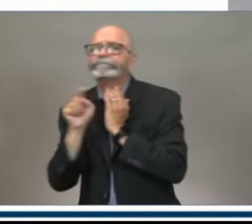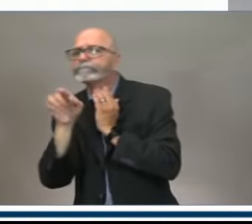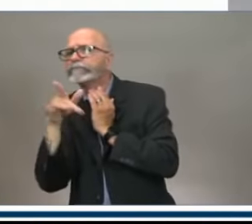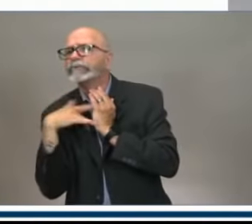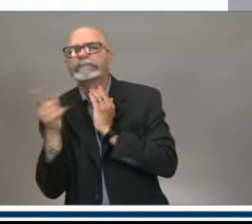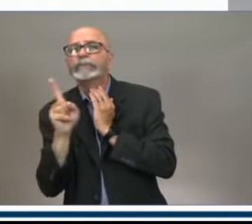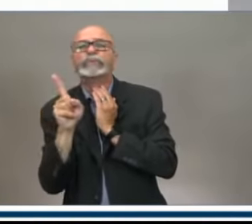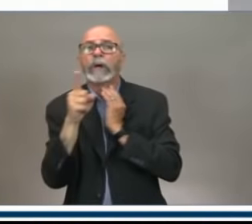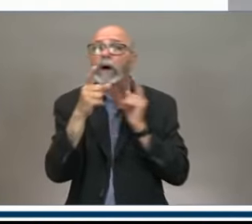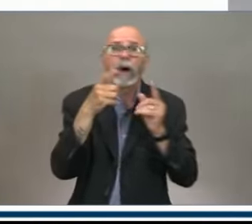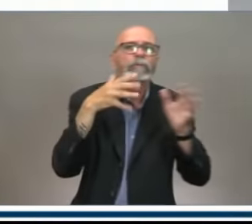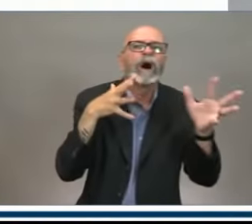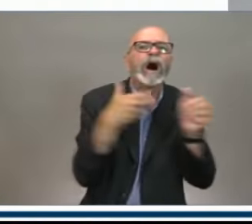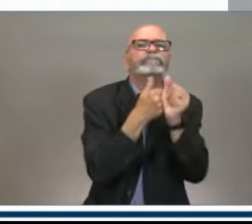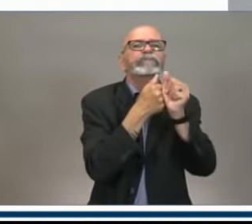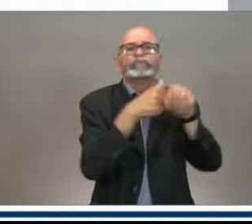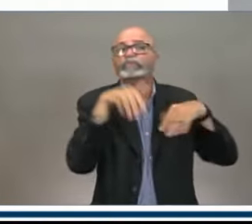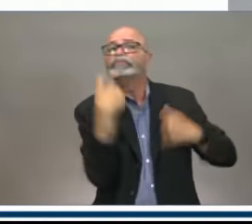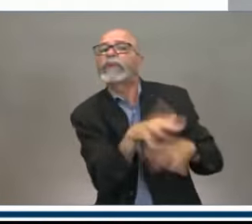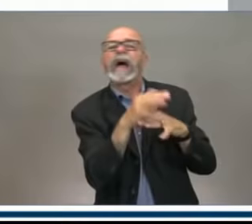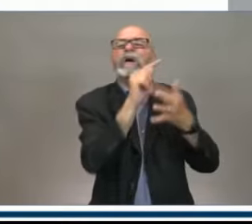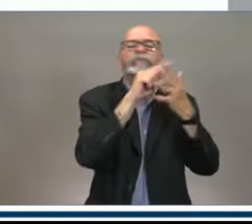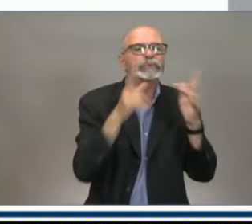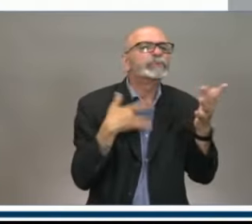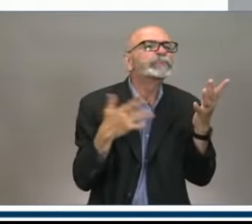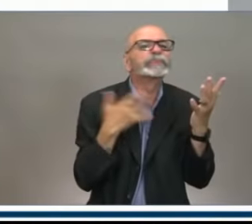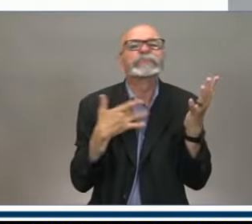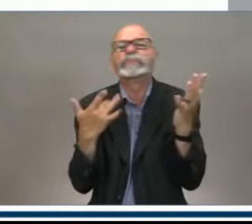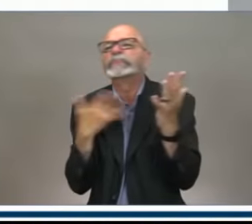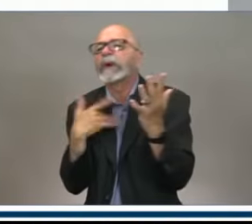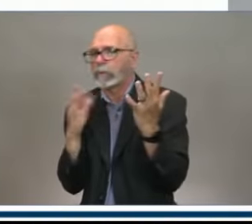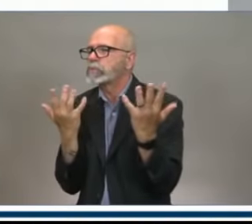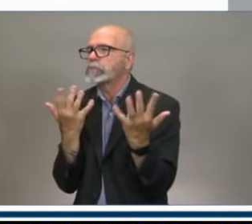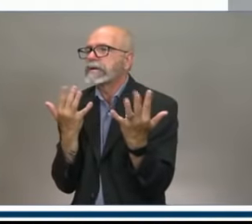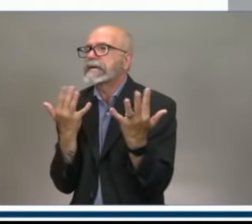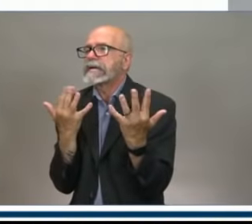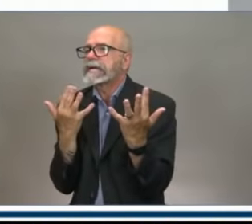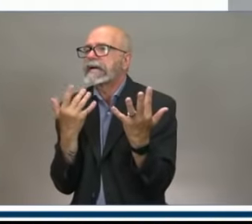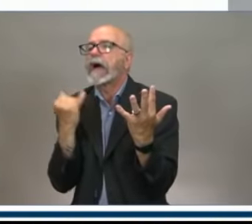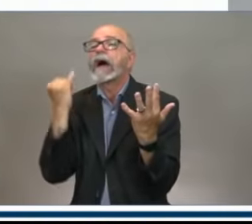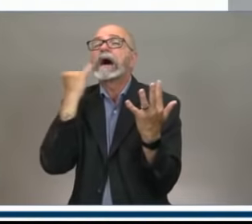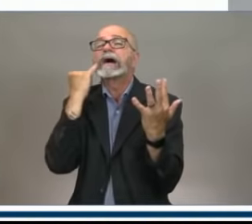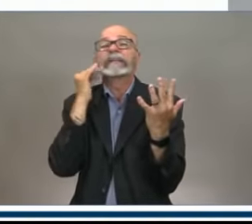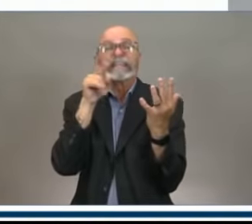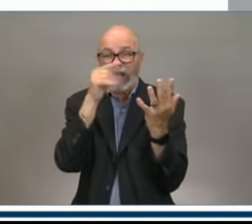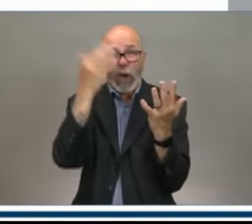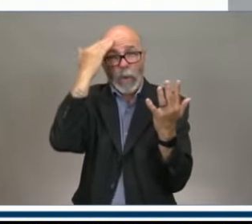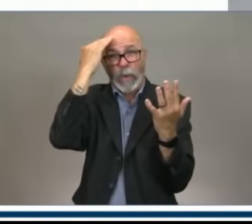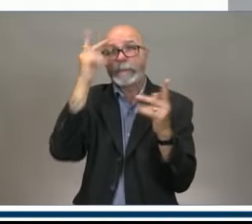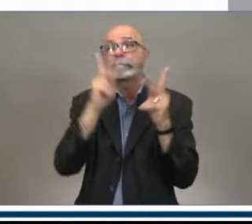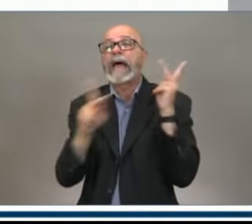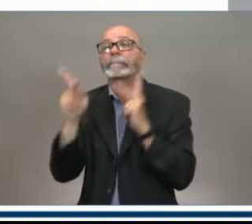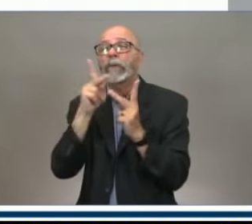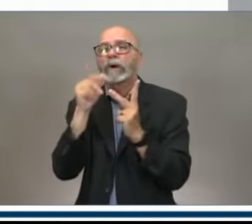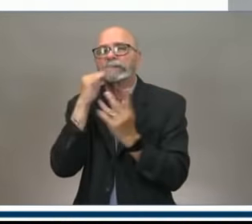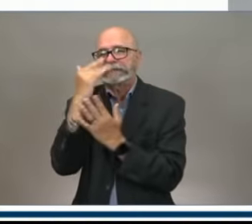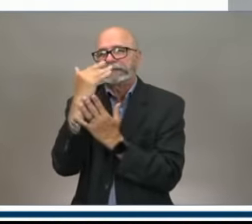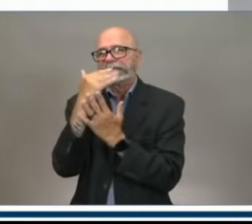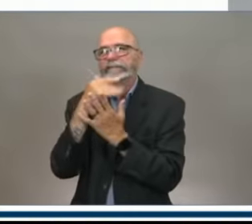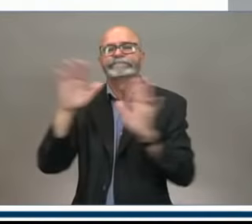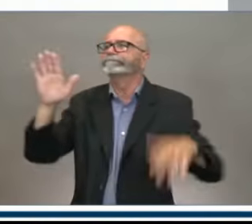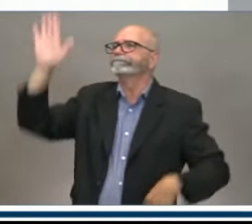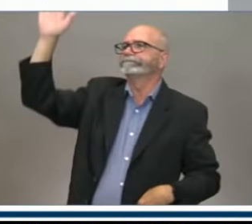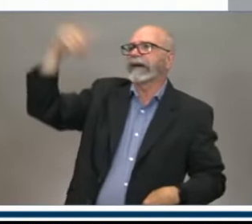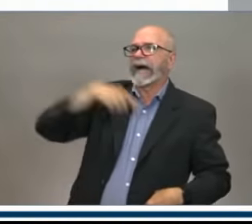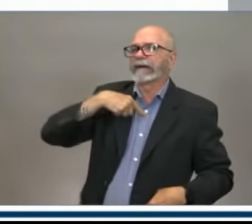but they were putting together a research proposal to get people who were actually to come forward to volunteer, people who have been at